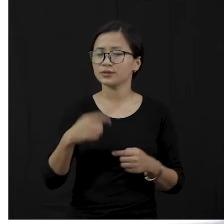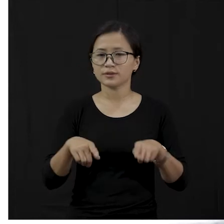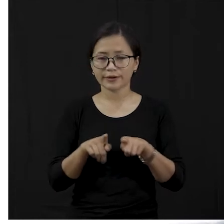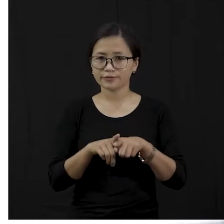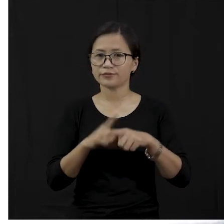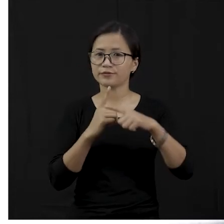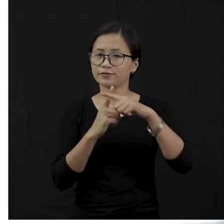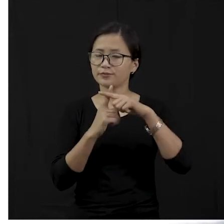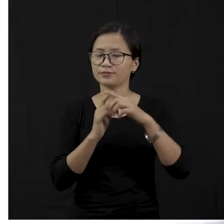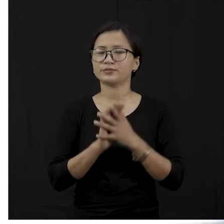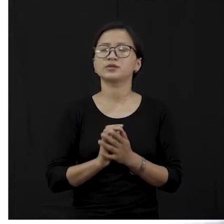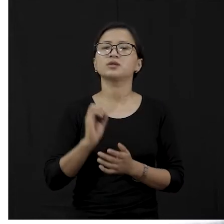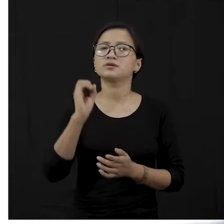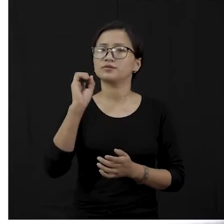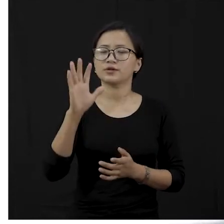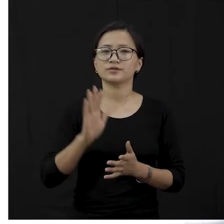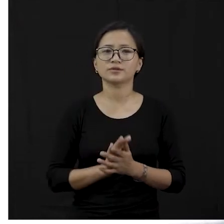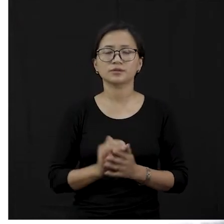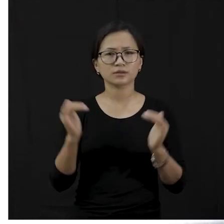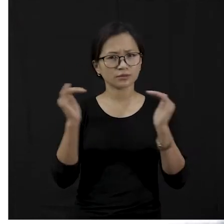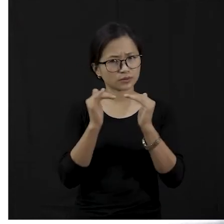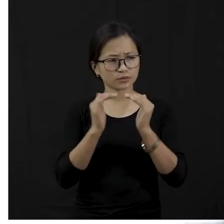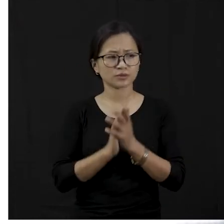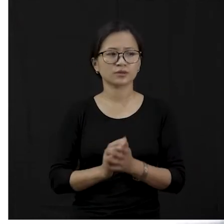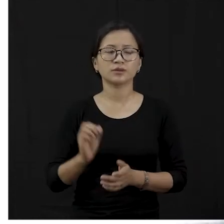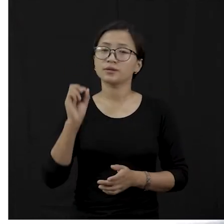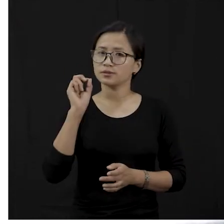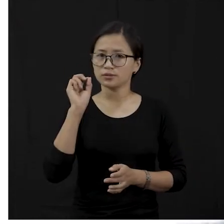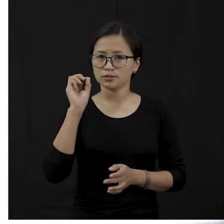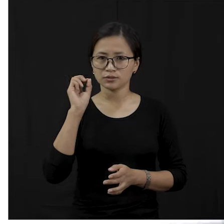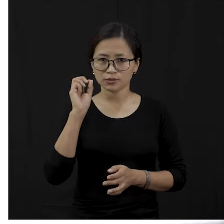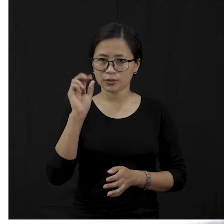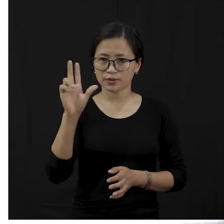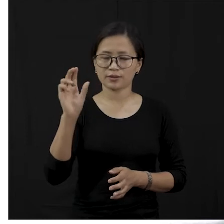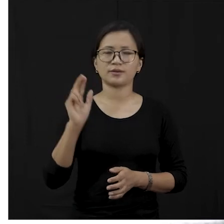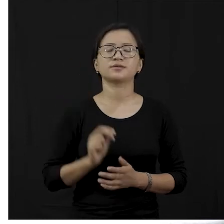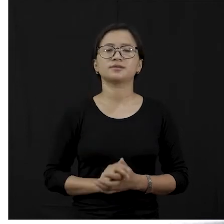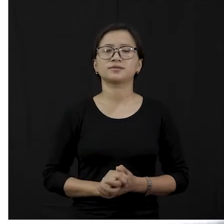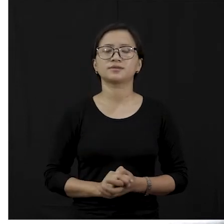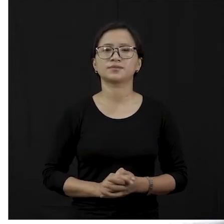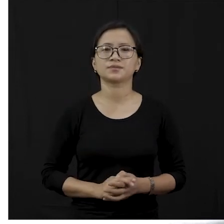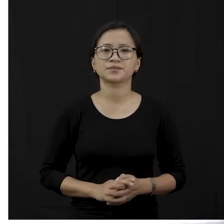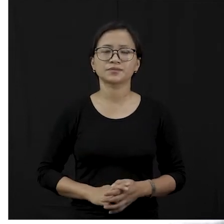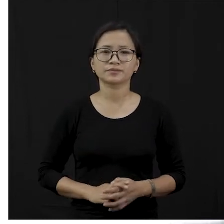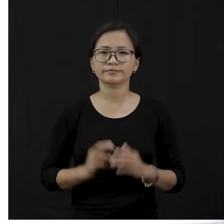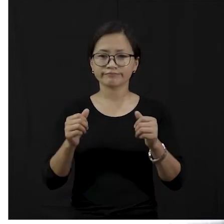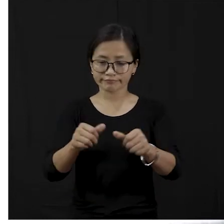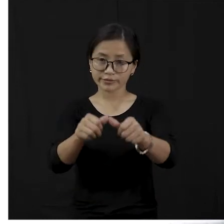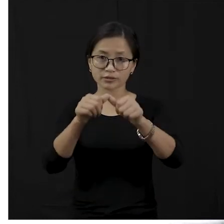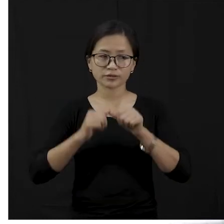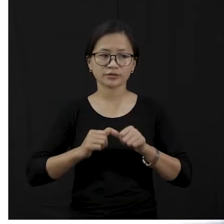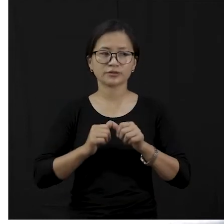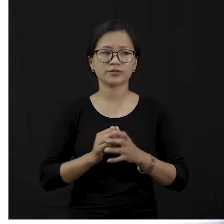5. 3 plus 5 is equal to 8. 3 plus 5 is equal to 8. So our answer